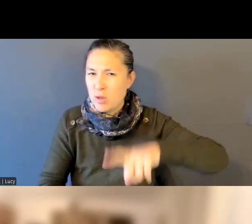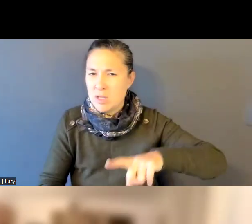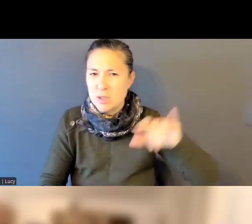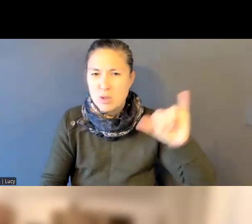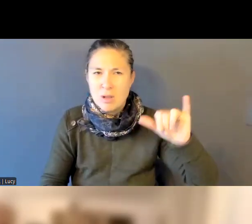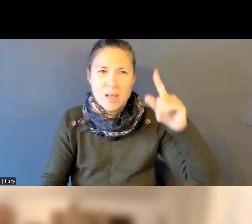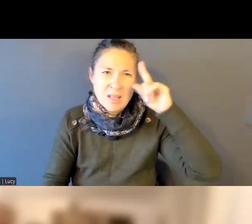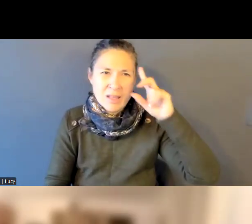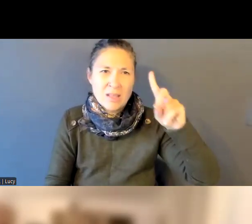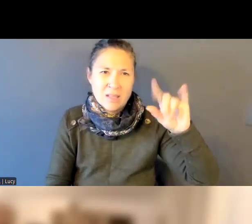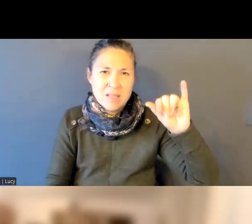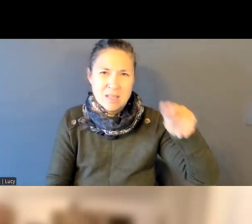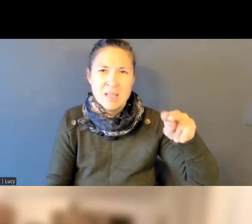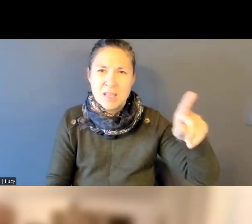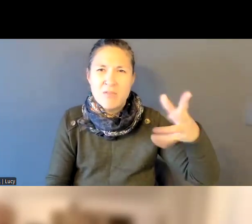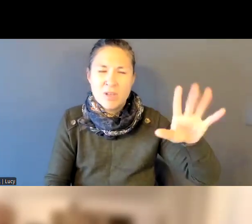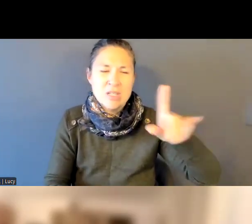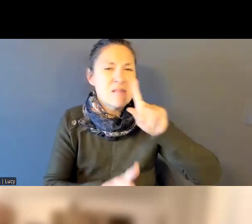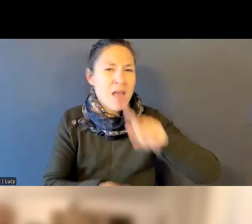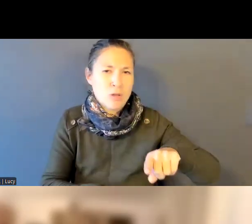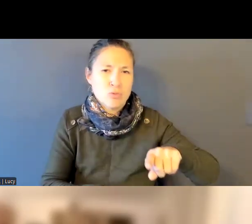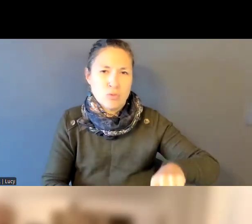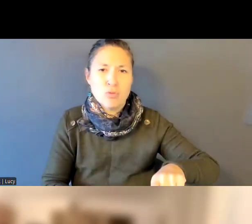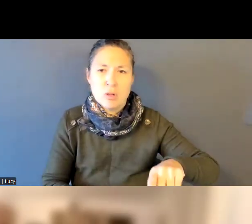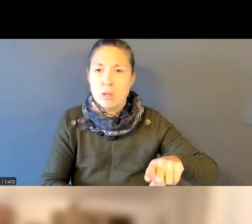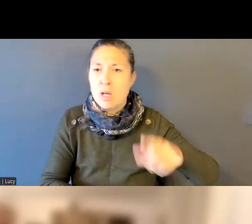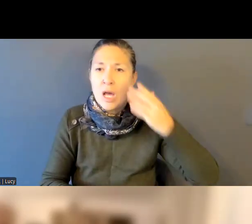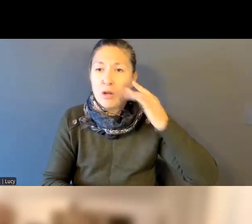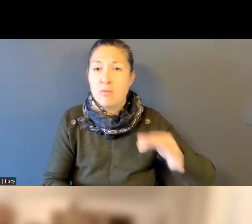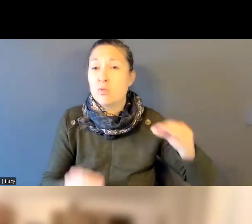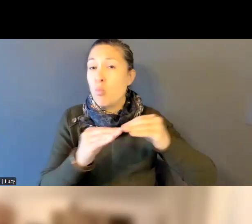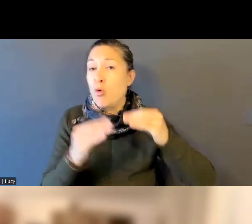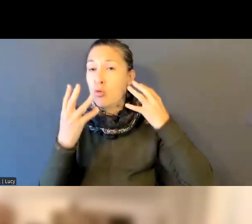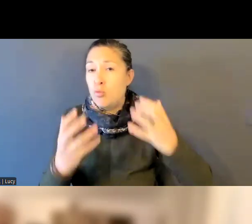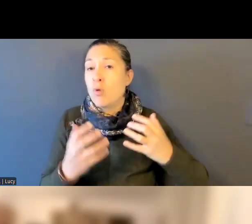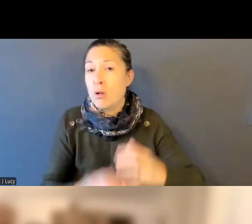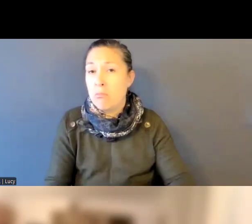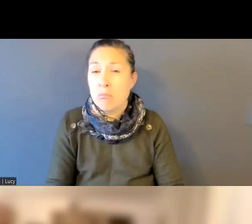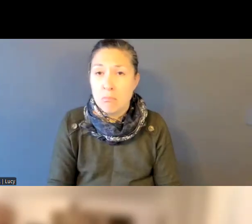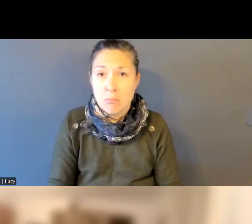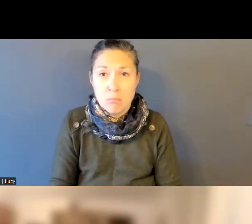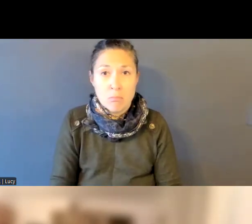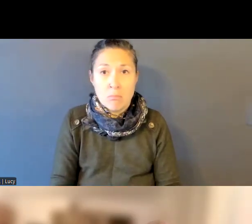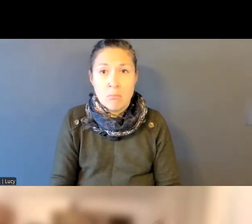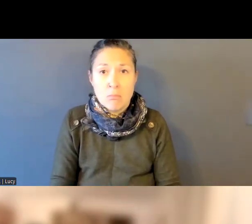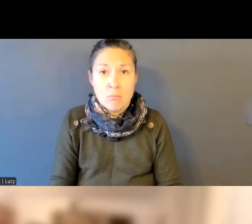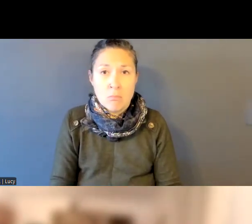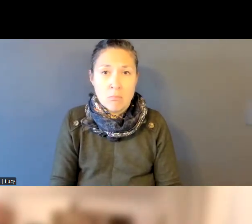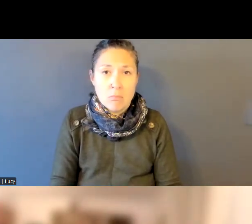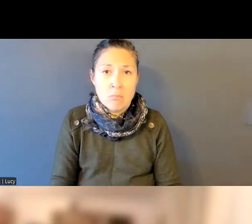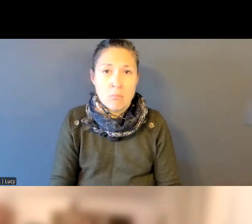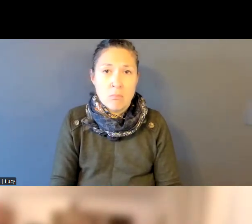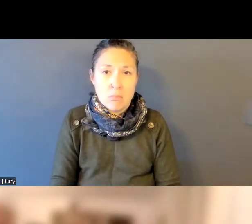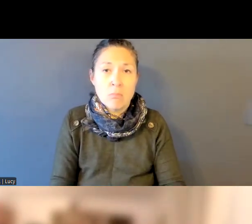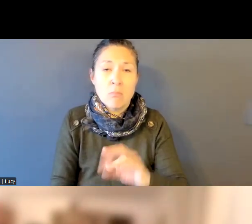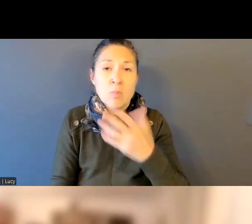Dylan answered the questions, unless there's more that we could provide follow-up questions. Great, thank